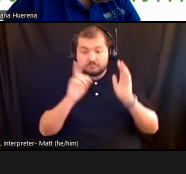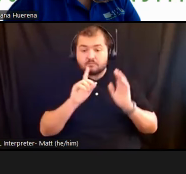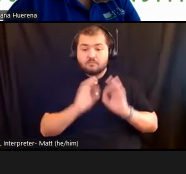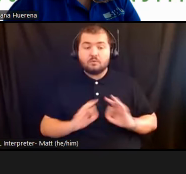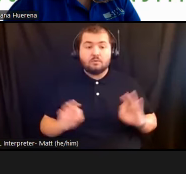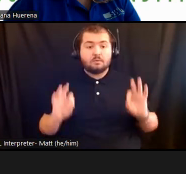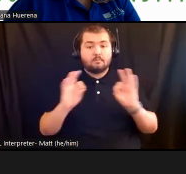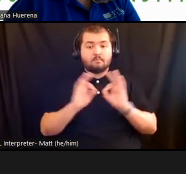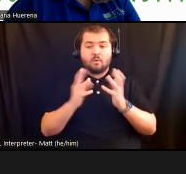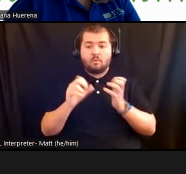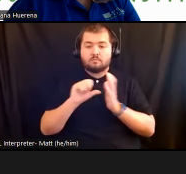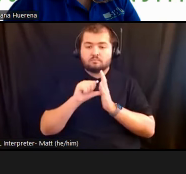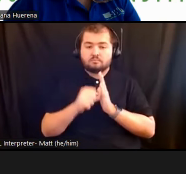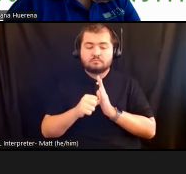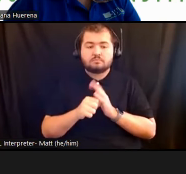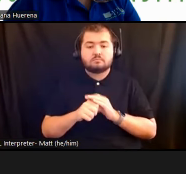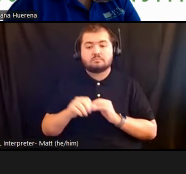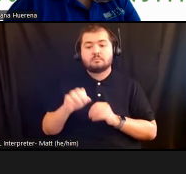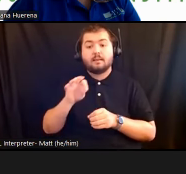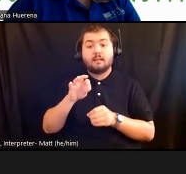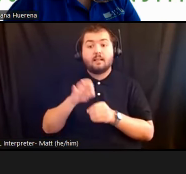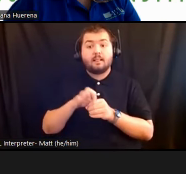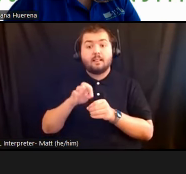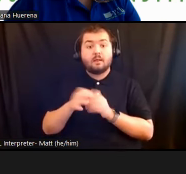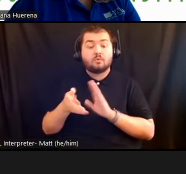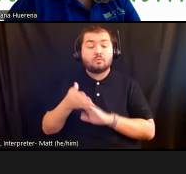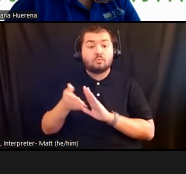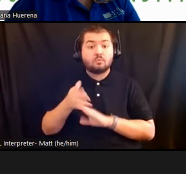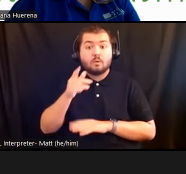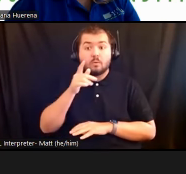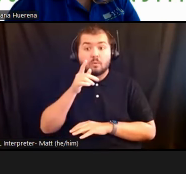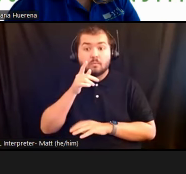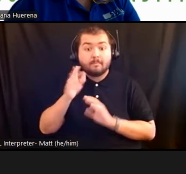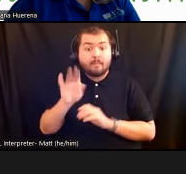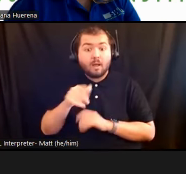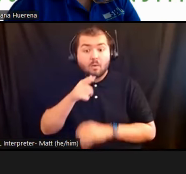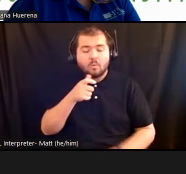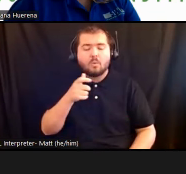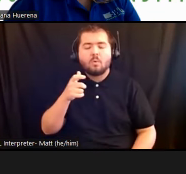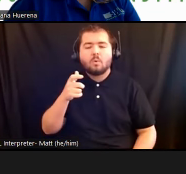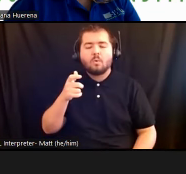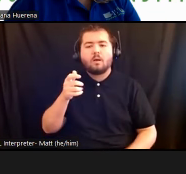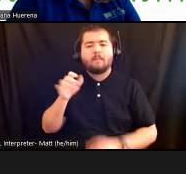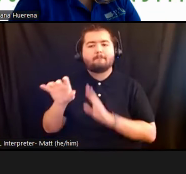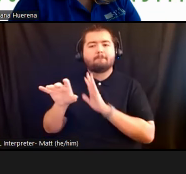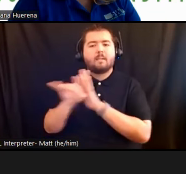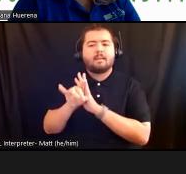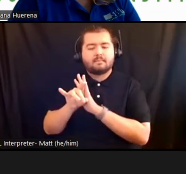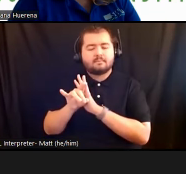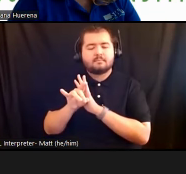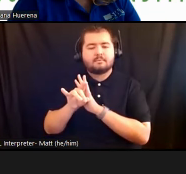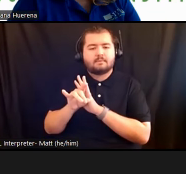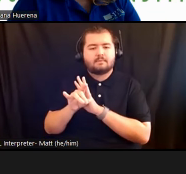everyone, elections are ran by local officials. I know people watch news, national news, and get